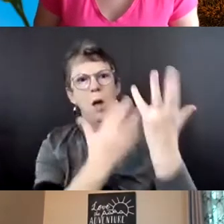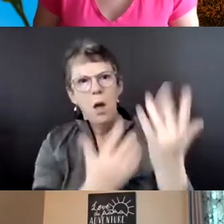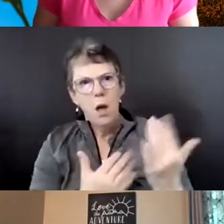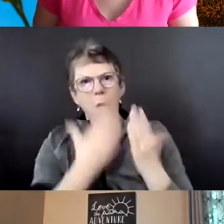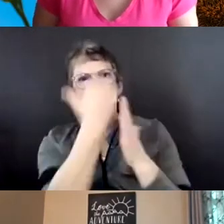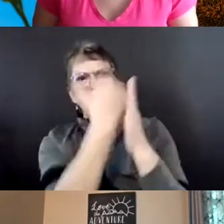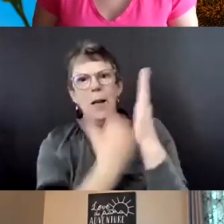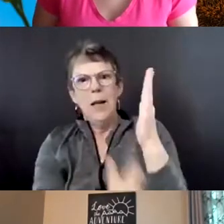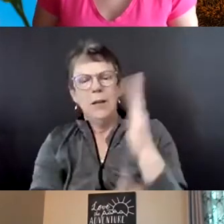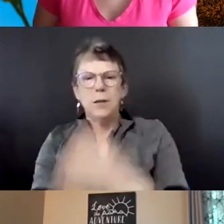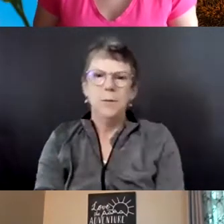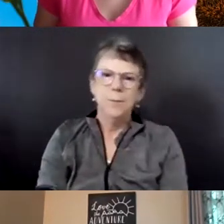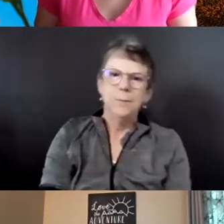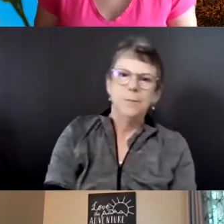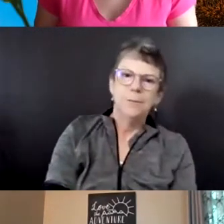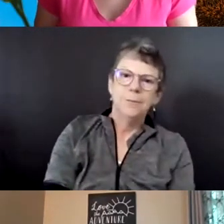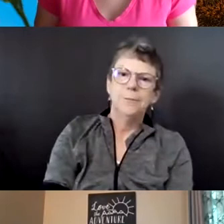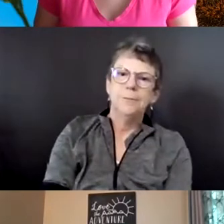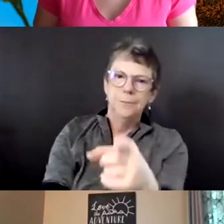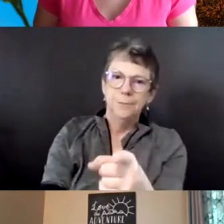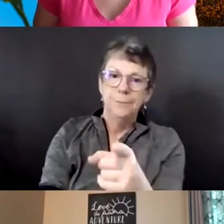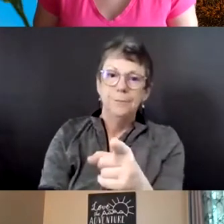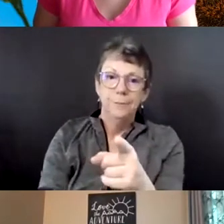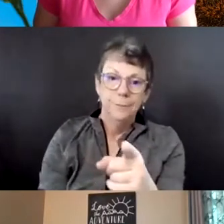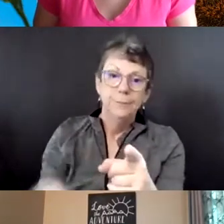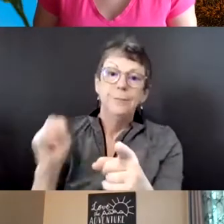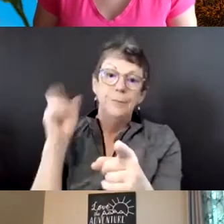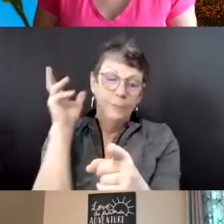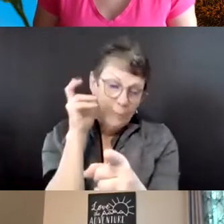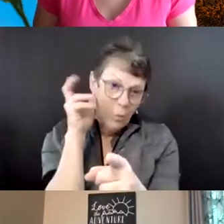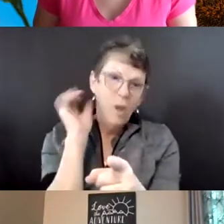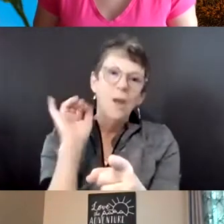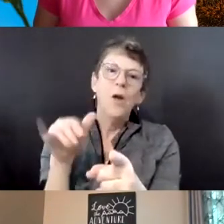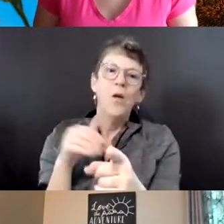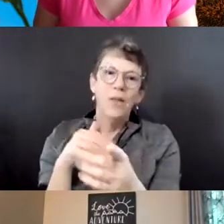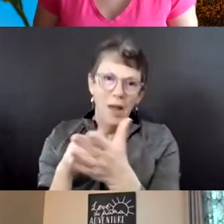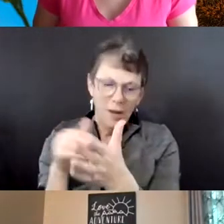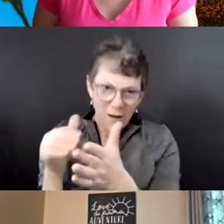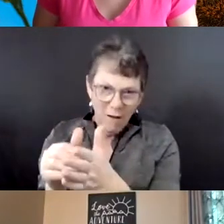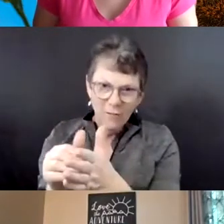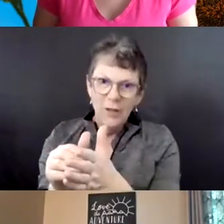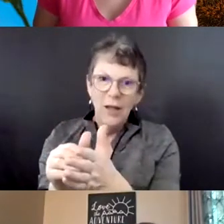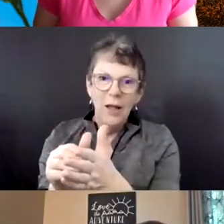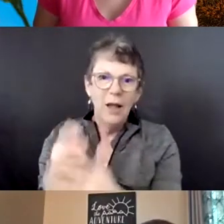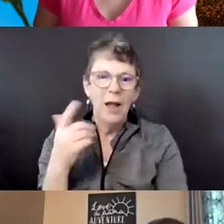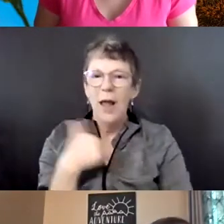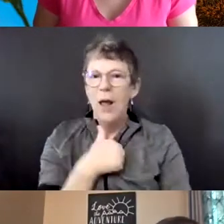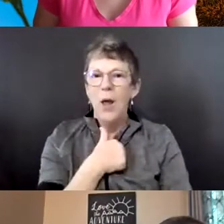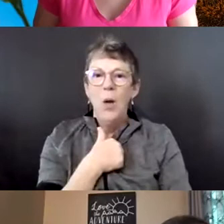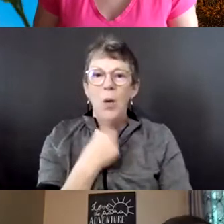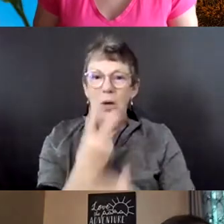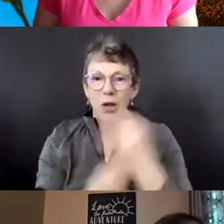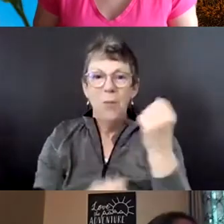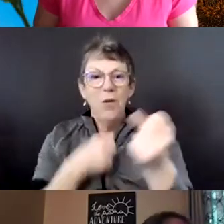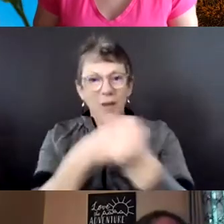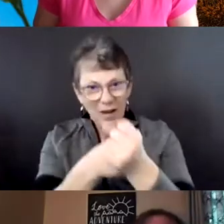Yeah, I mean, that is a reoccurring question. As both Senator Corson and I are both advocates for